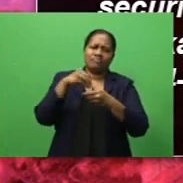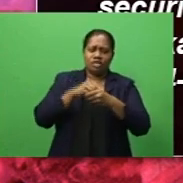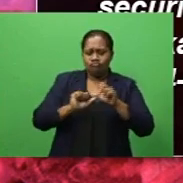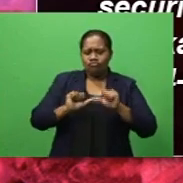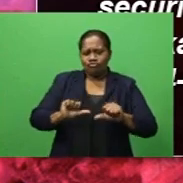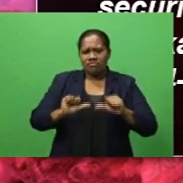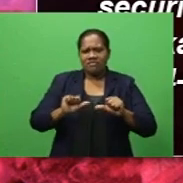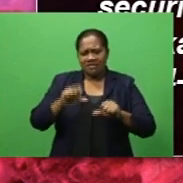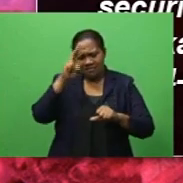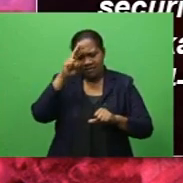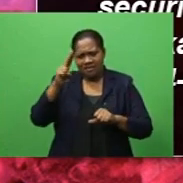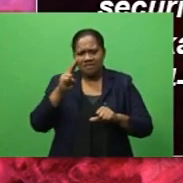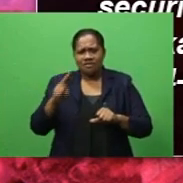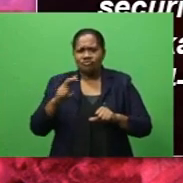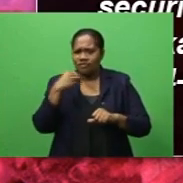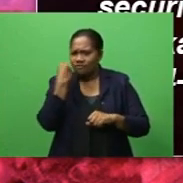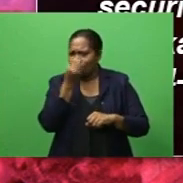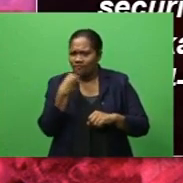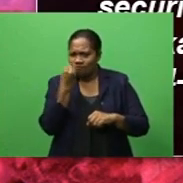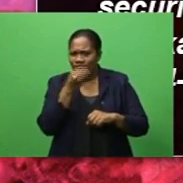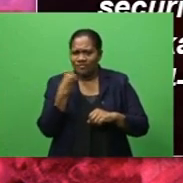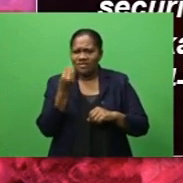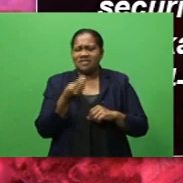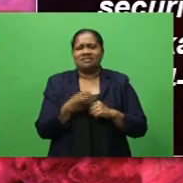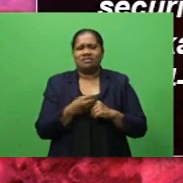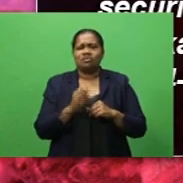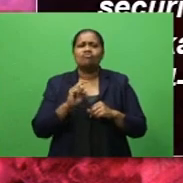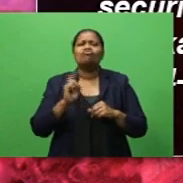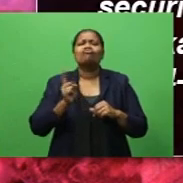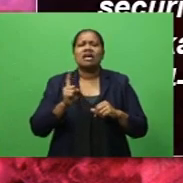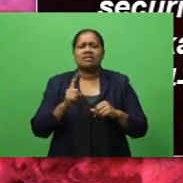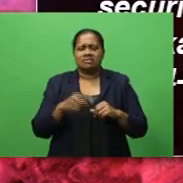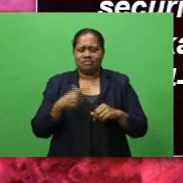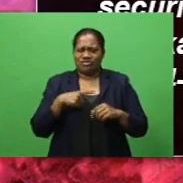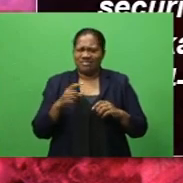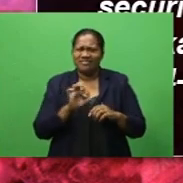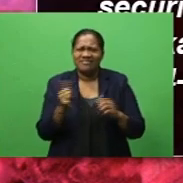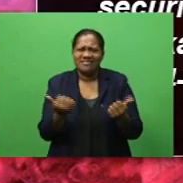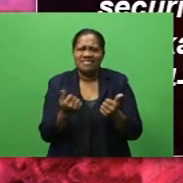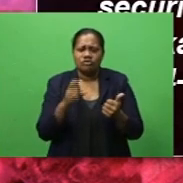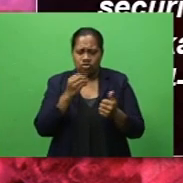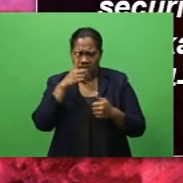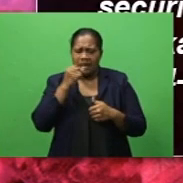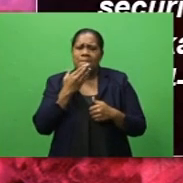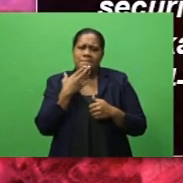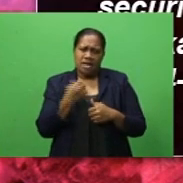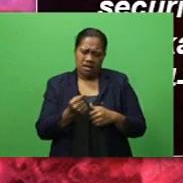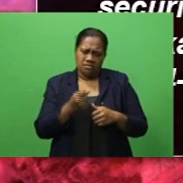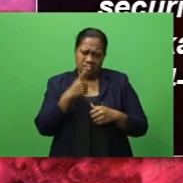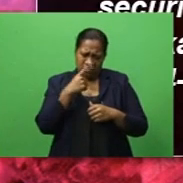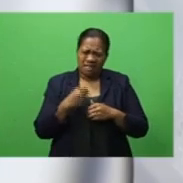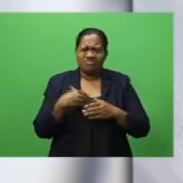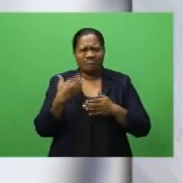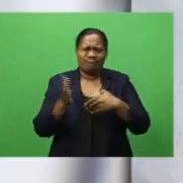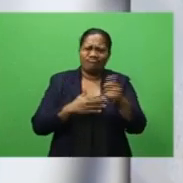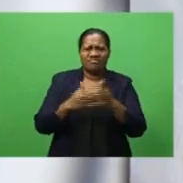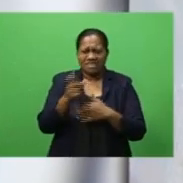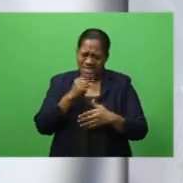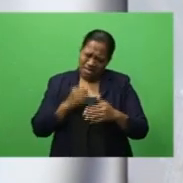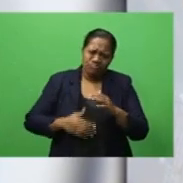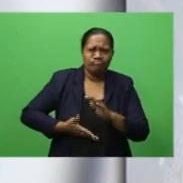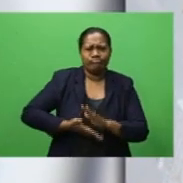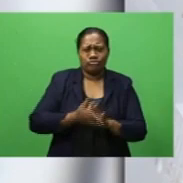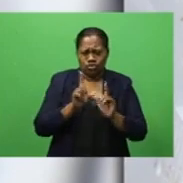security by pledging to forego kawakawa and donu during the 4-month peak breeding season, which begins today. With the